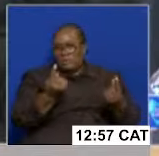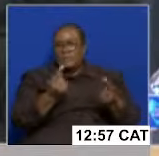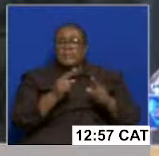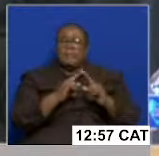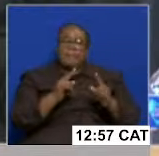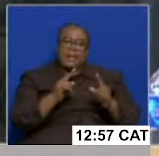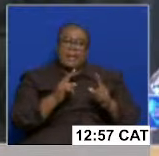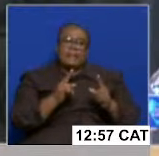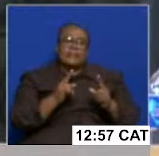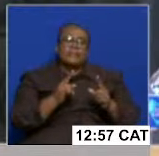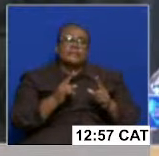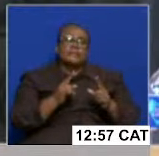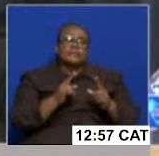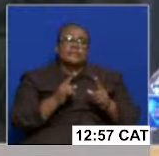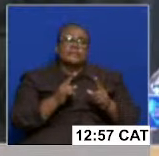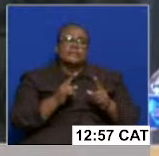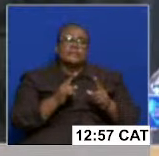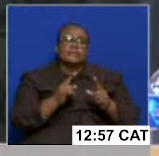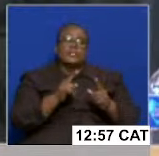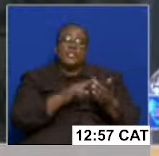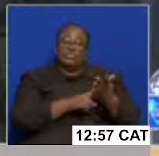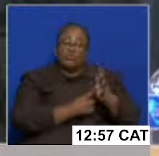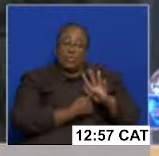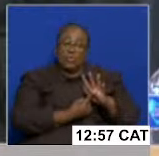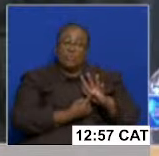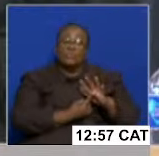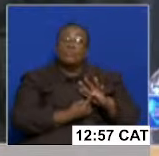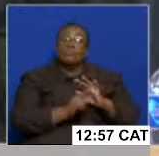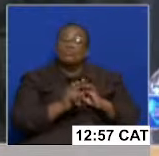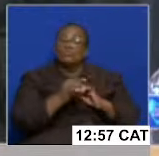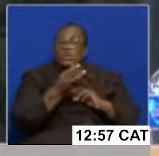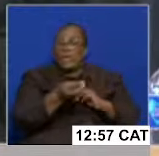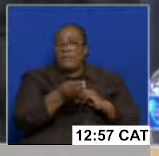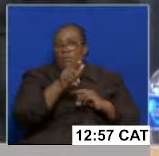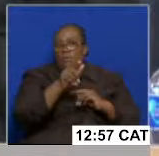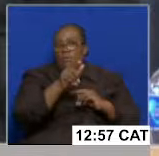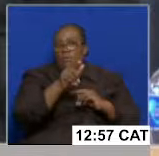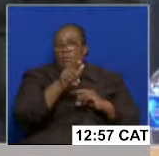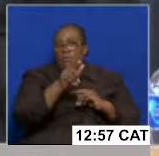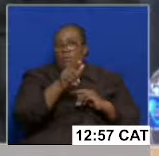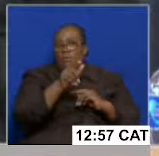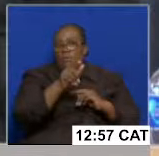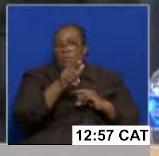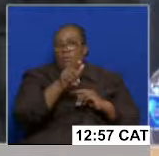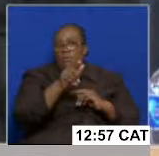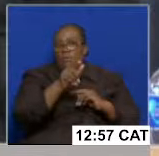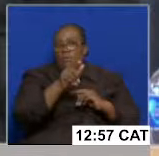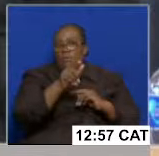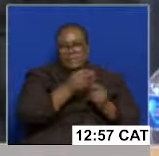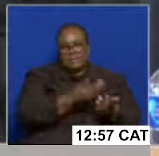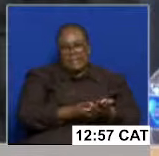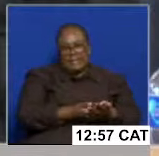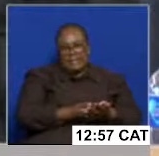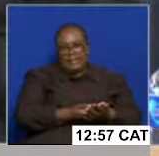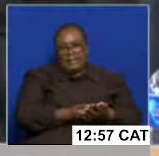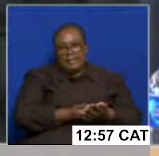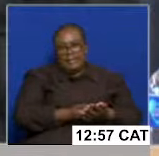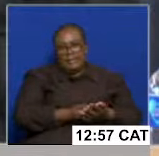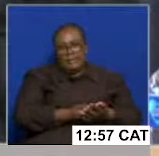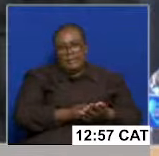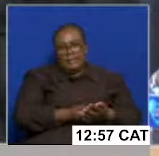face that you had somebody in mind that you thought you could ask this question or you could pose this question to.